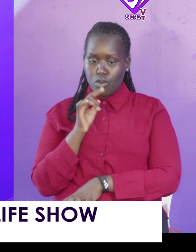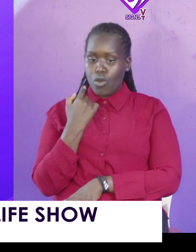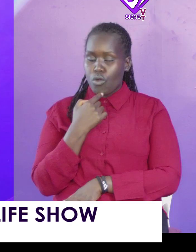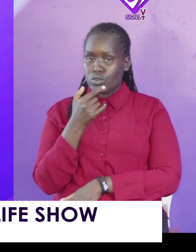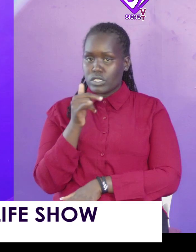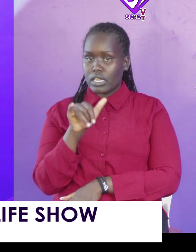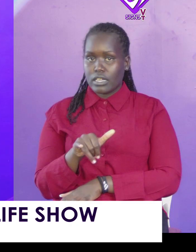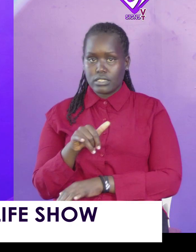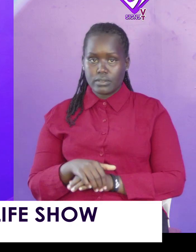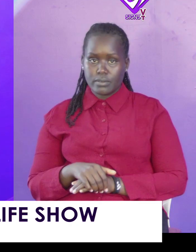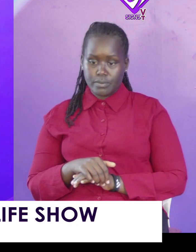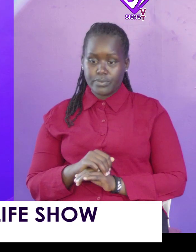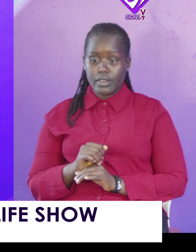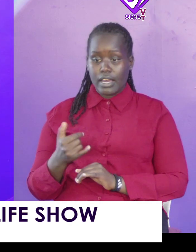it?